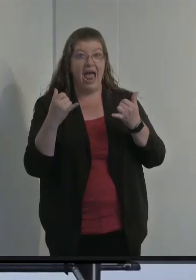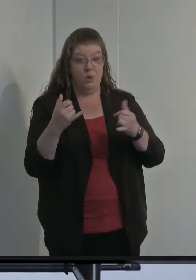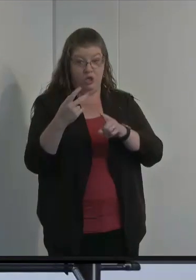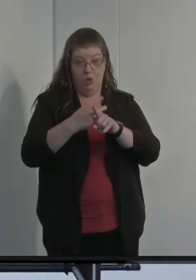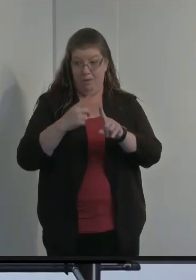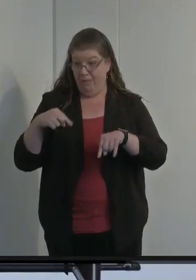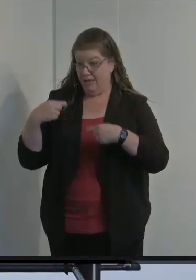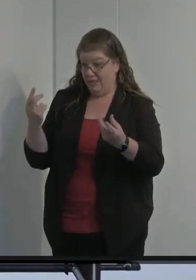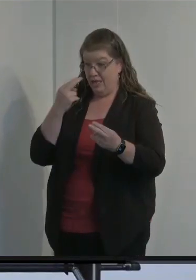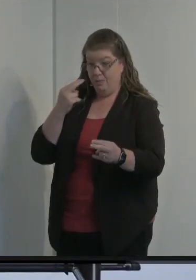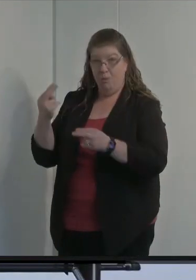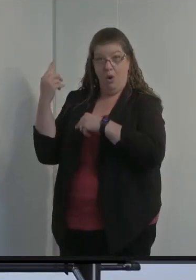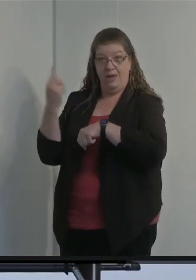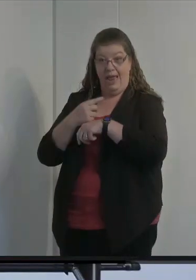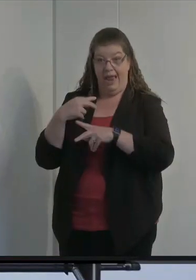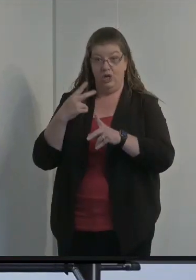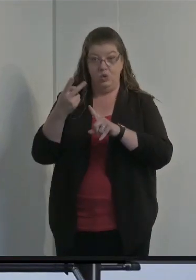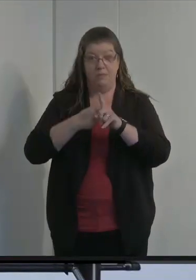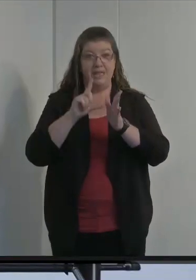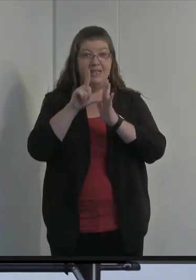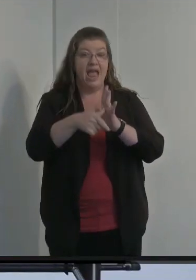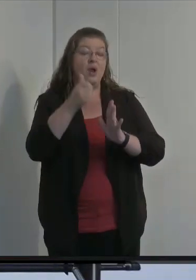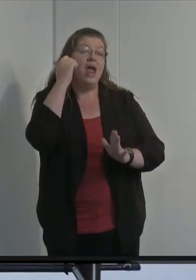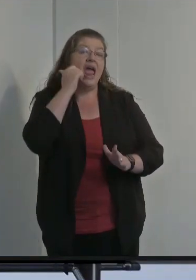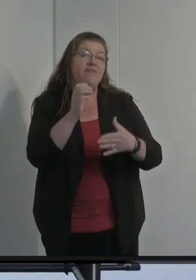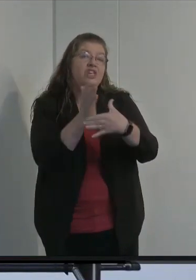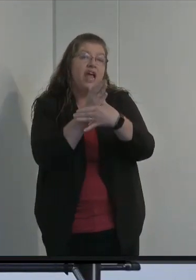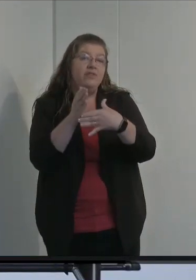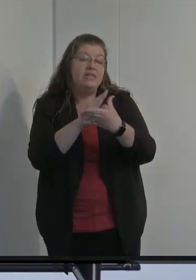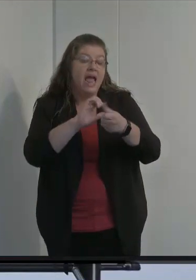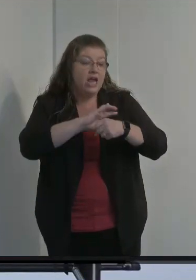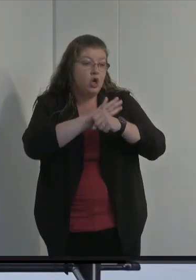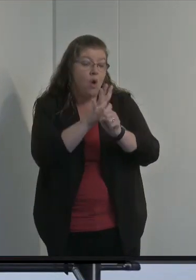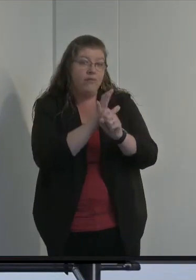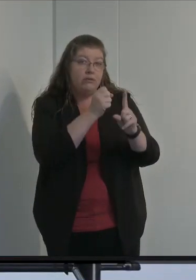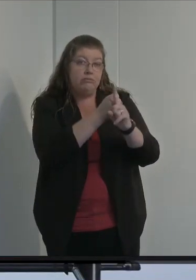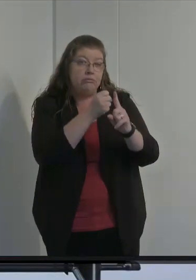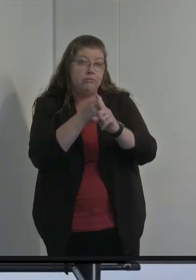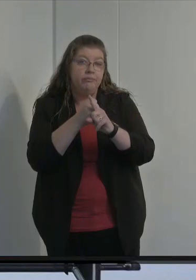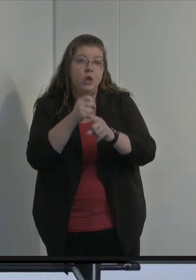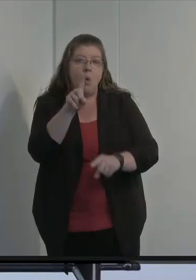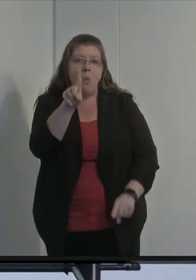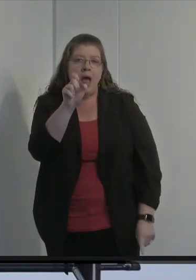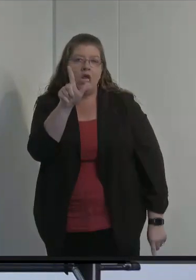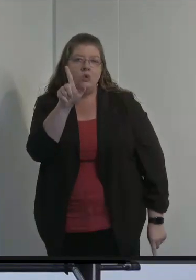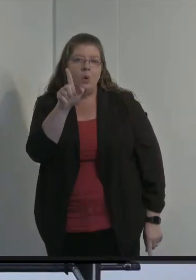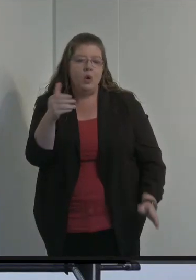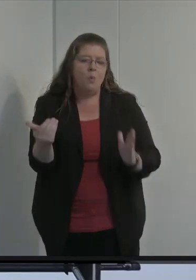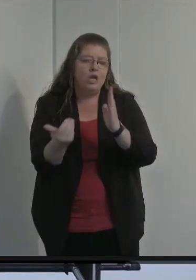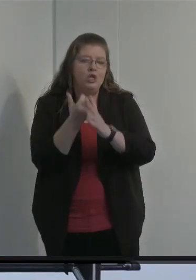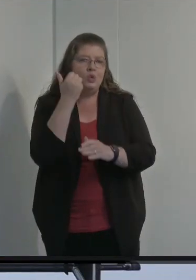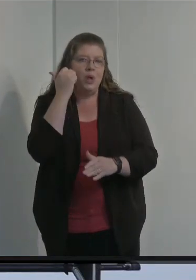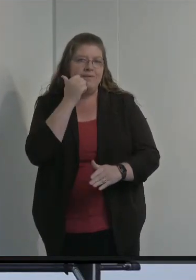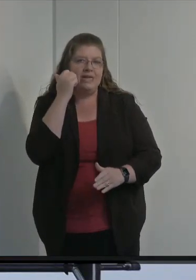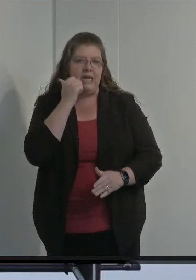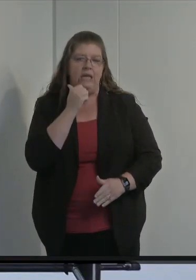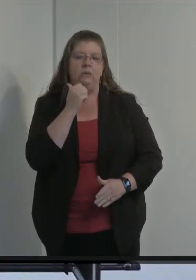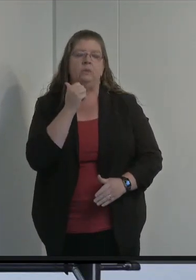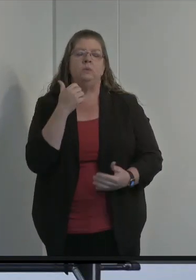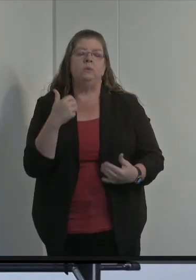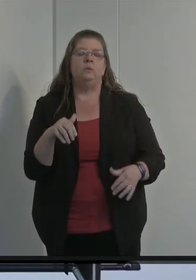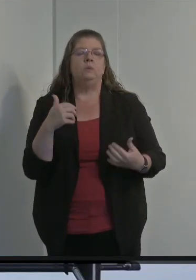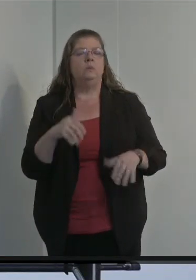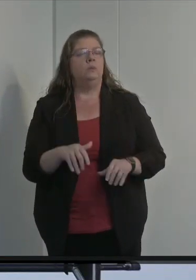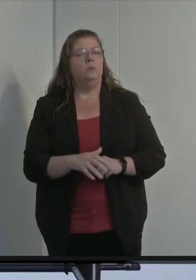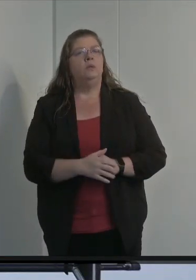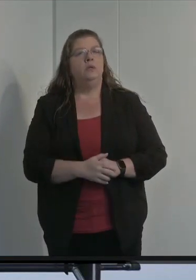months after Memorial Day, the average daily case count for the past week is 121. The goal is